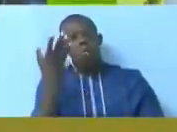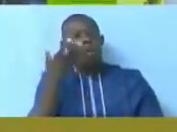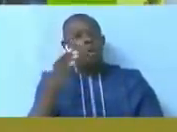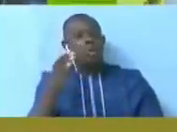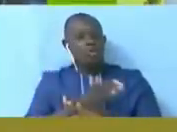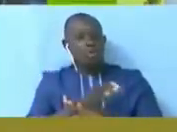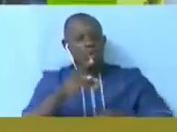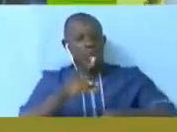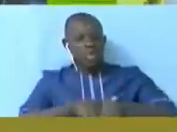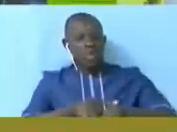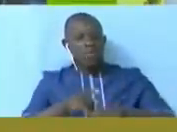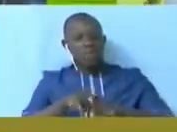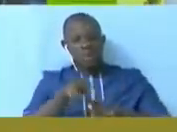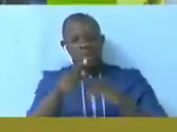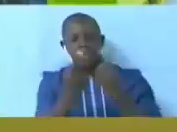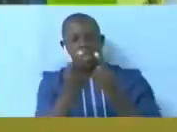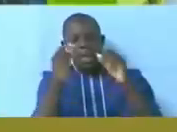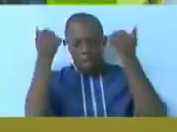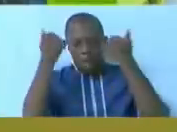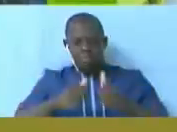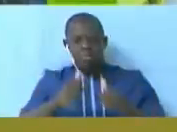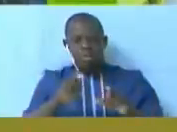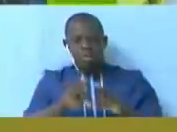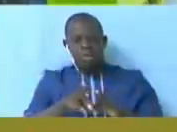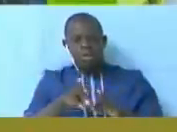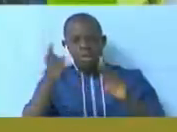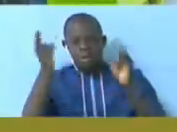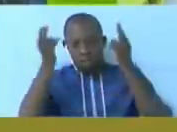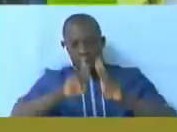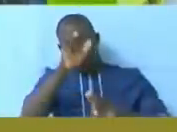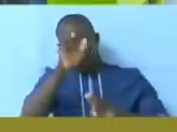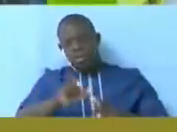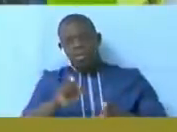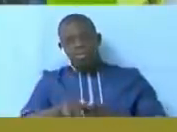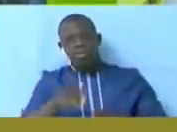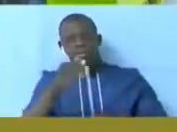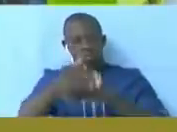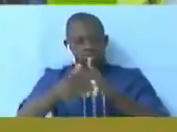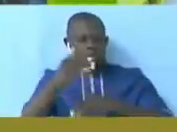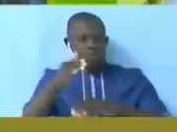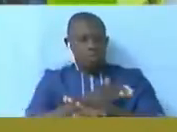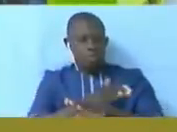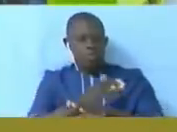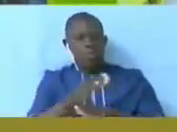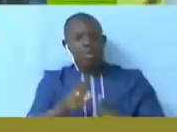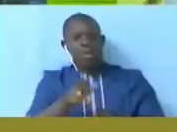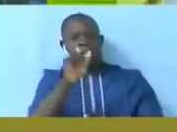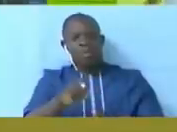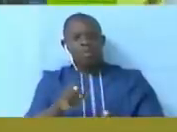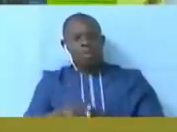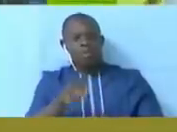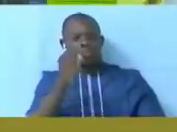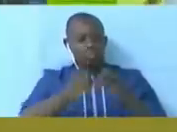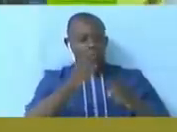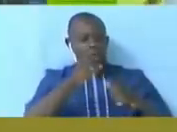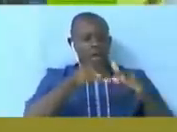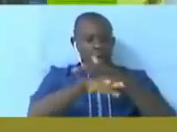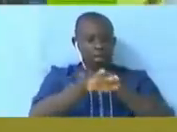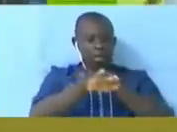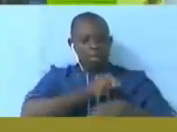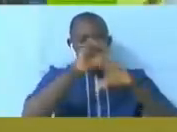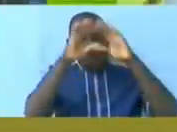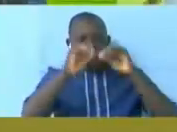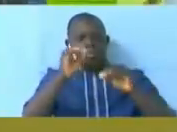by. Kabrabe ke kan atra wo kiti tela ni besuti yarin. He had to run into our chambers. Abor ananta borta